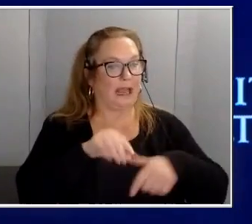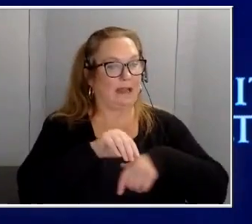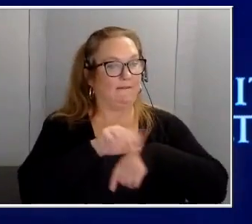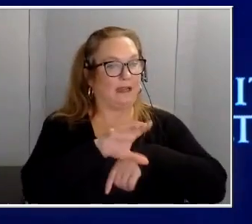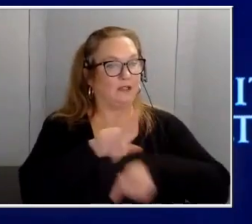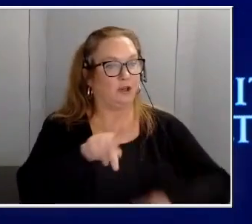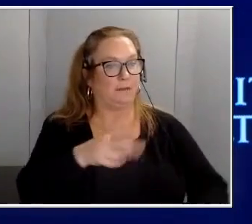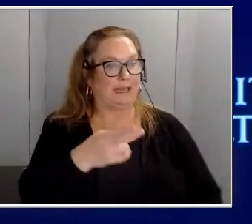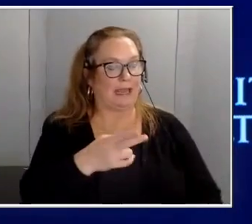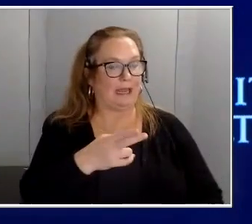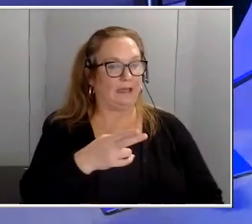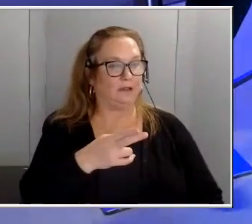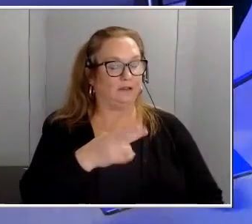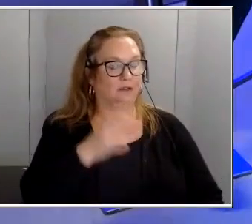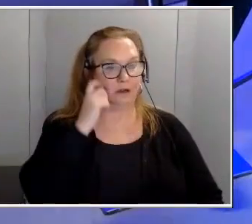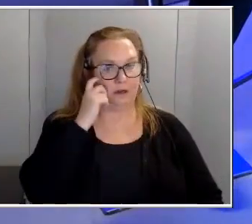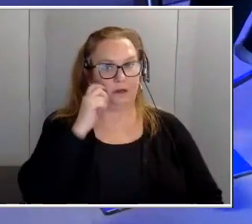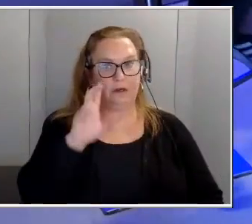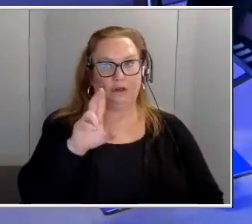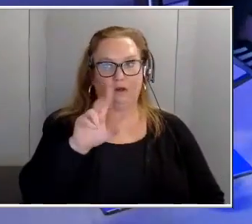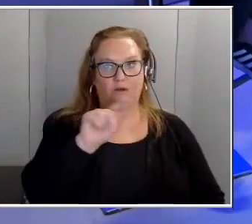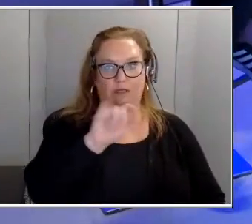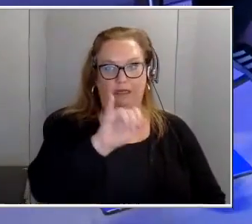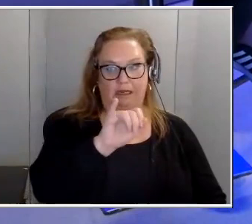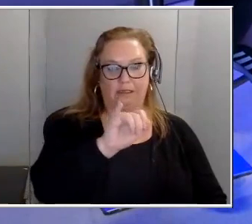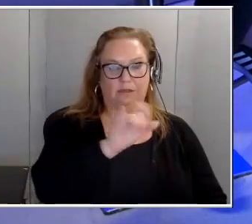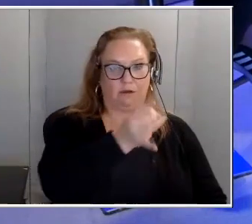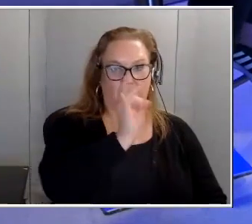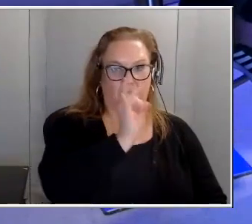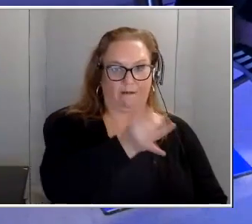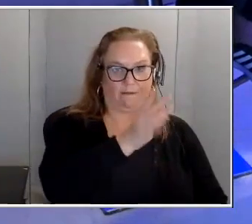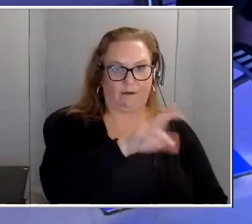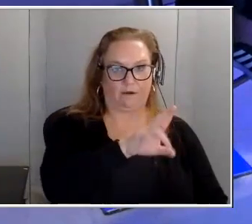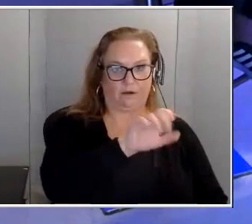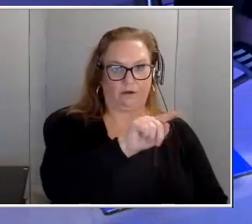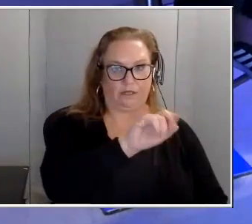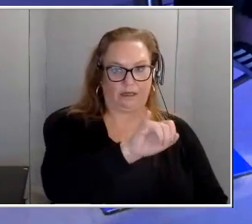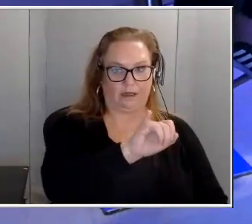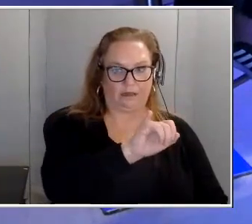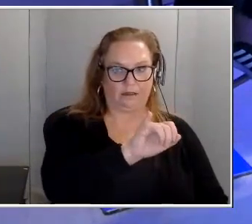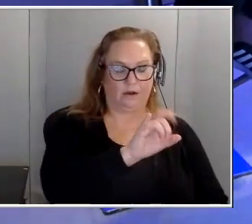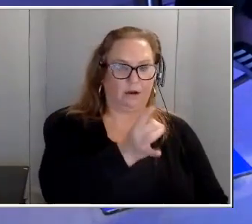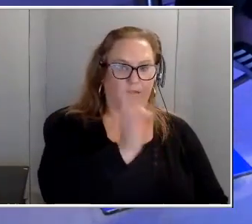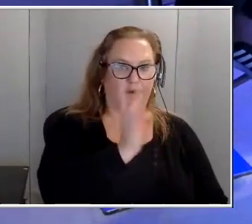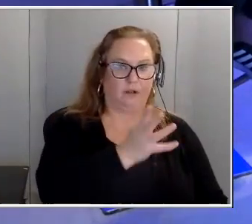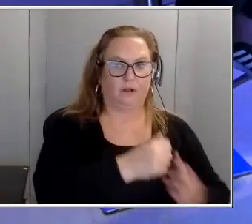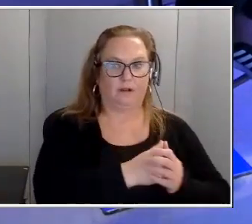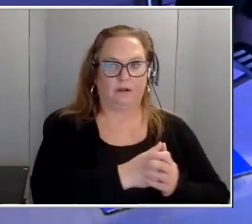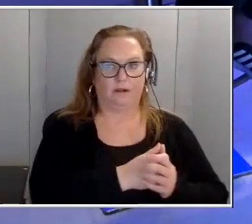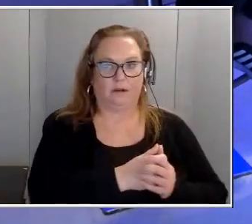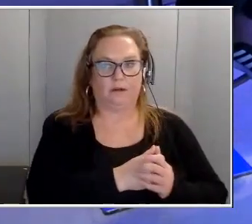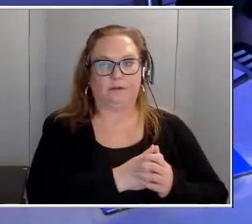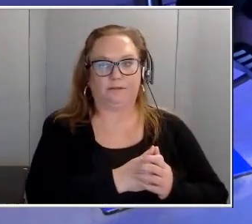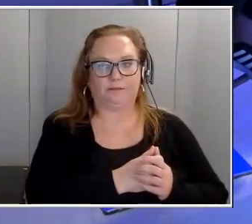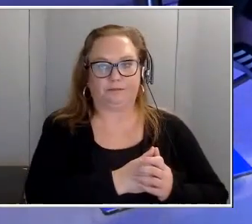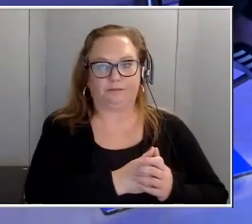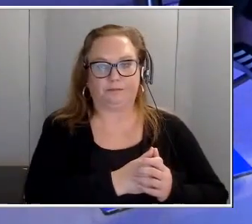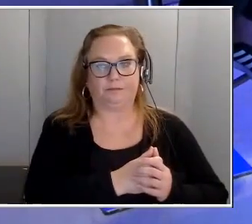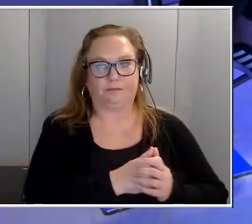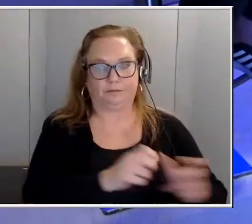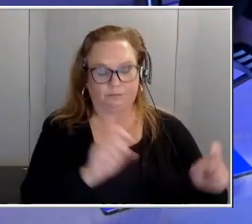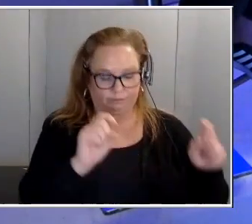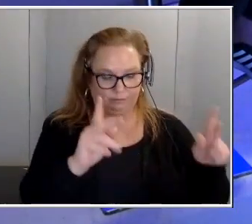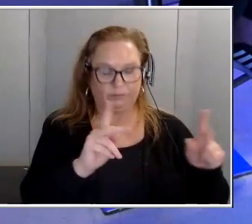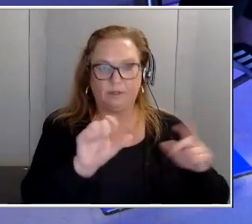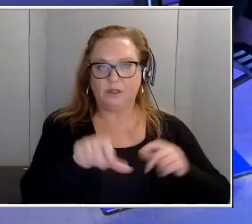these bacteria to survive. A UTI, those are evil. They're evil. They're horrible. Evil. They're so horrible. They really are. I know. Okay, so what